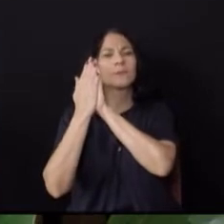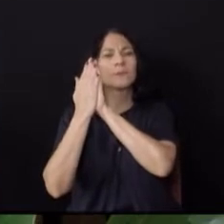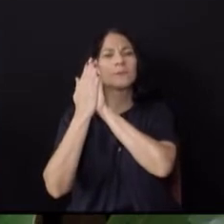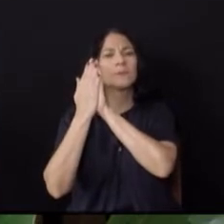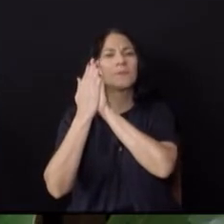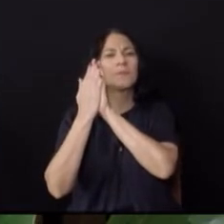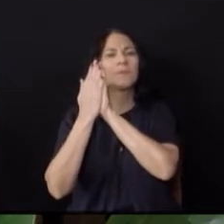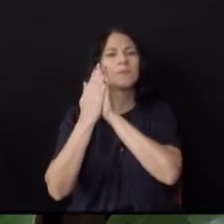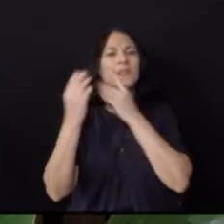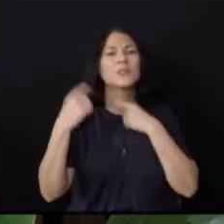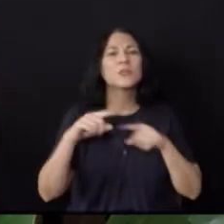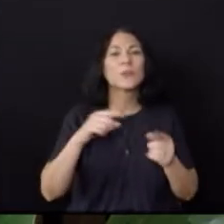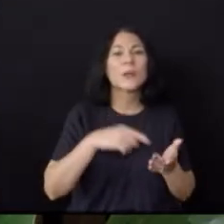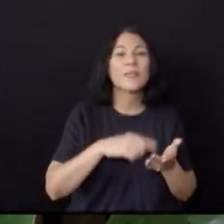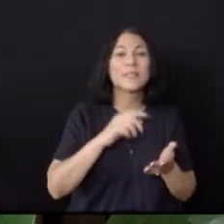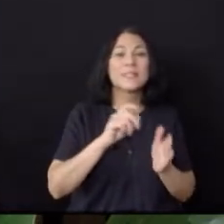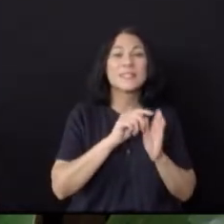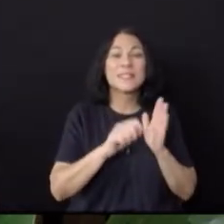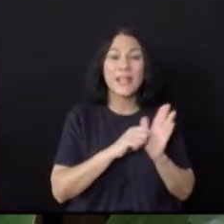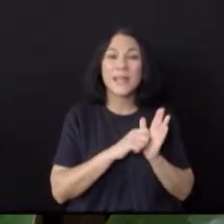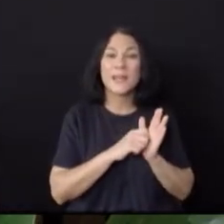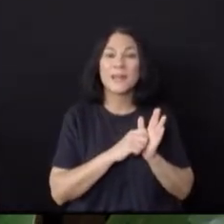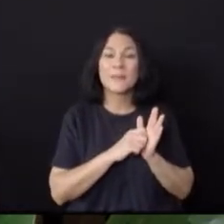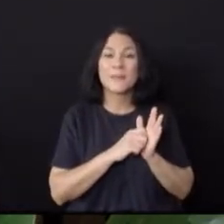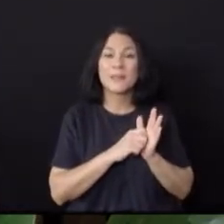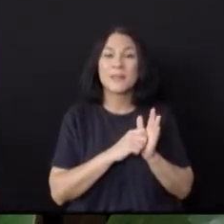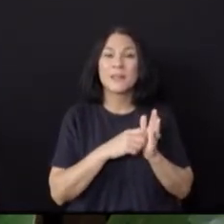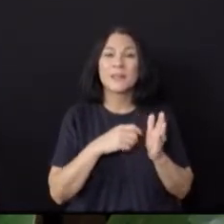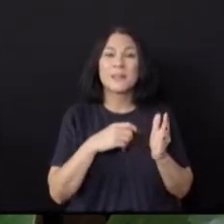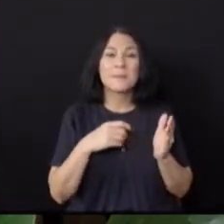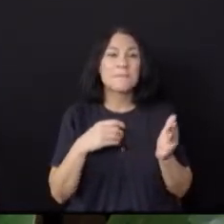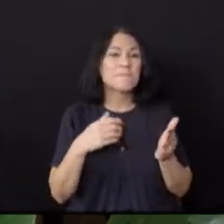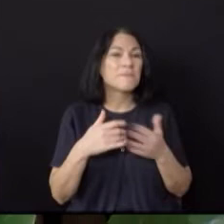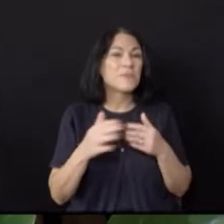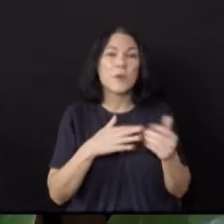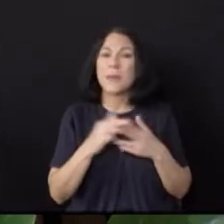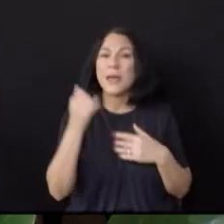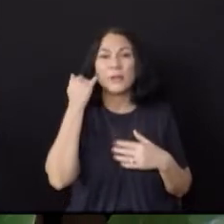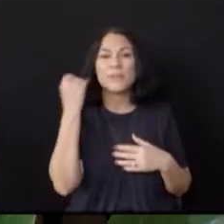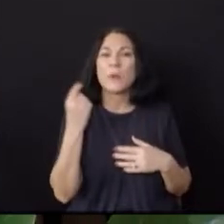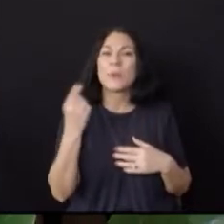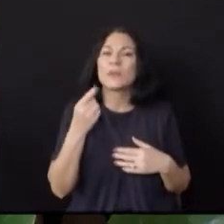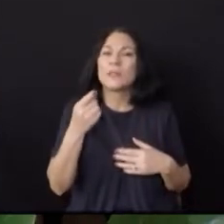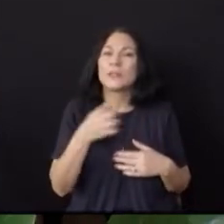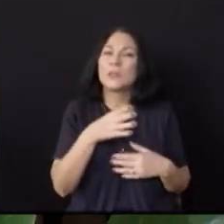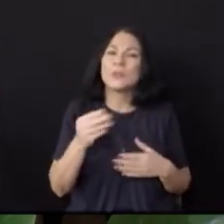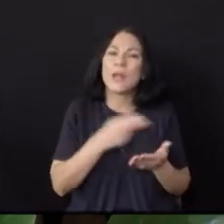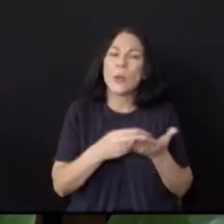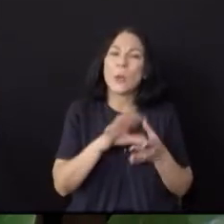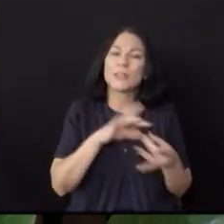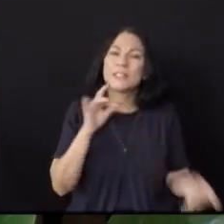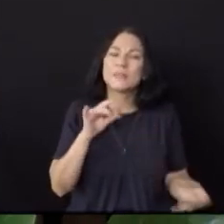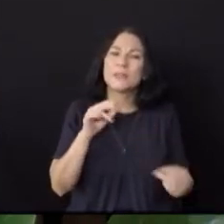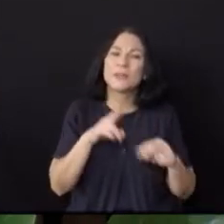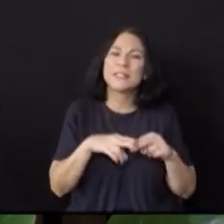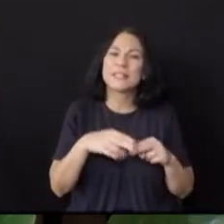That in this time, even in such a time as this, even if it's only you and the Holy Spirit sitting in your living room right